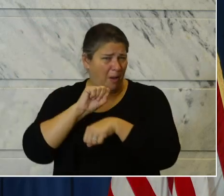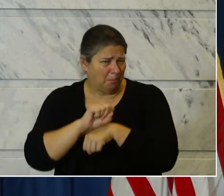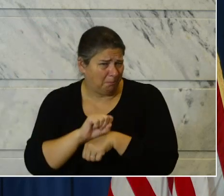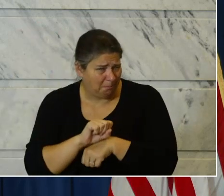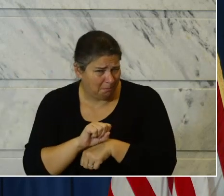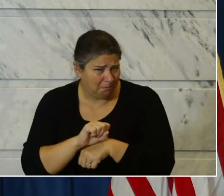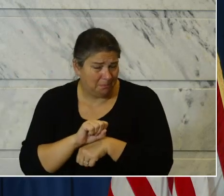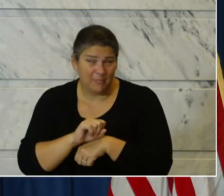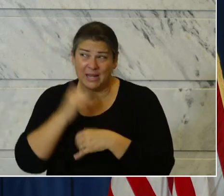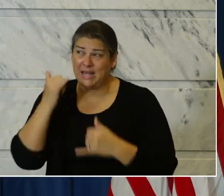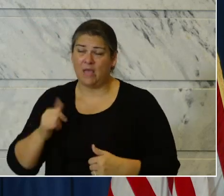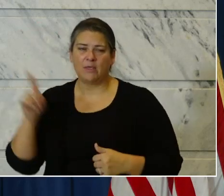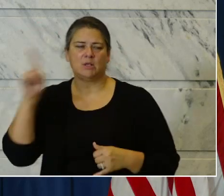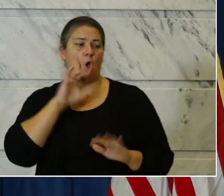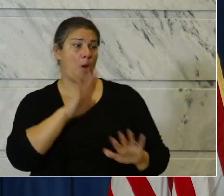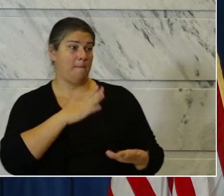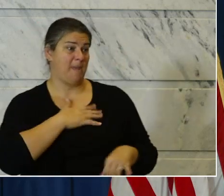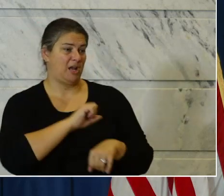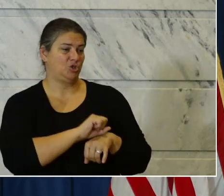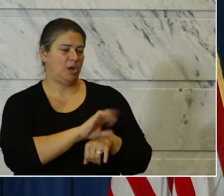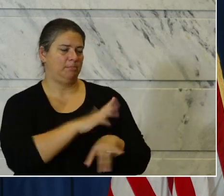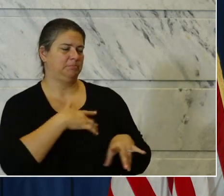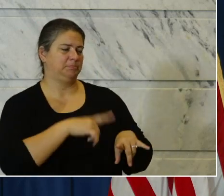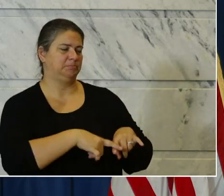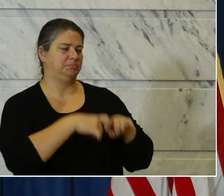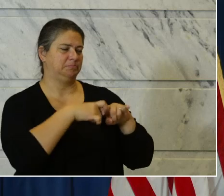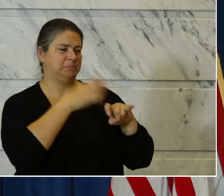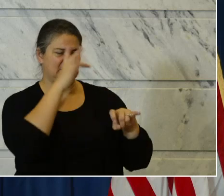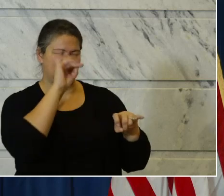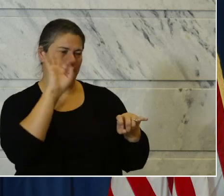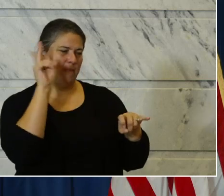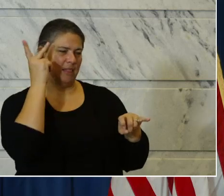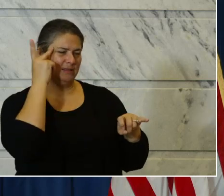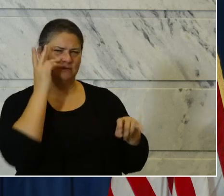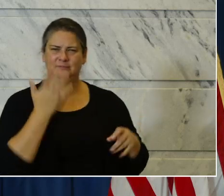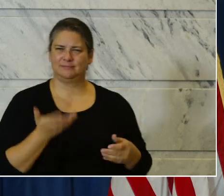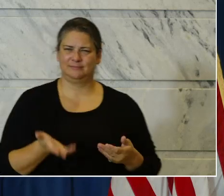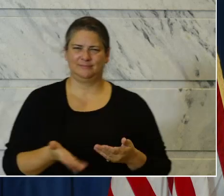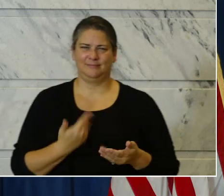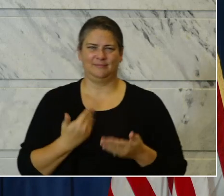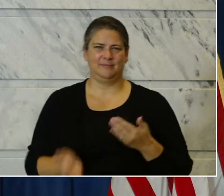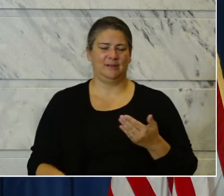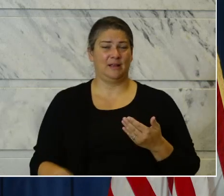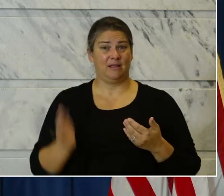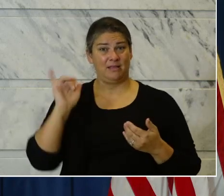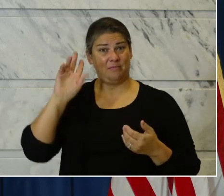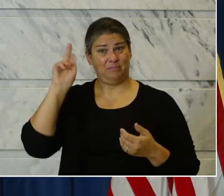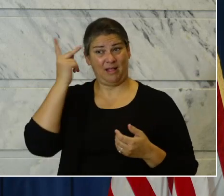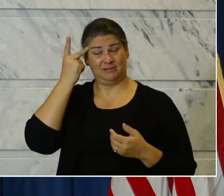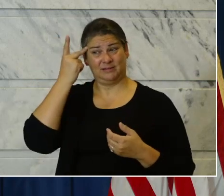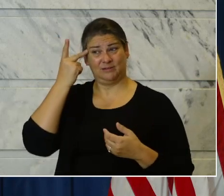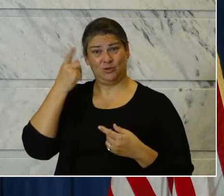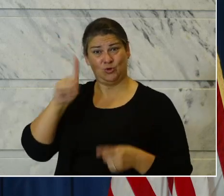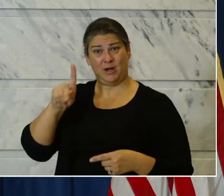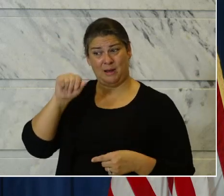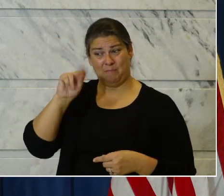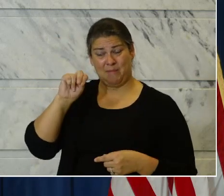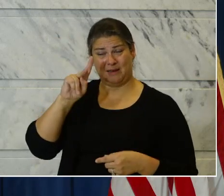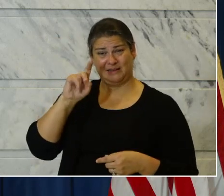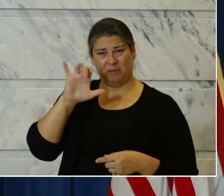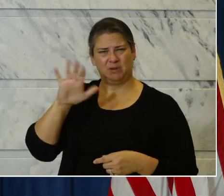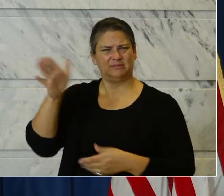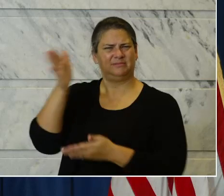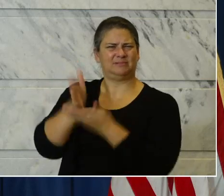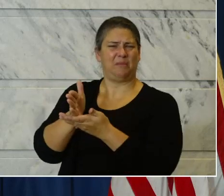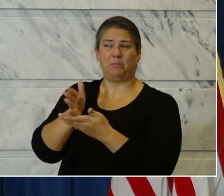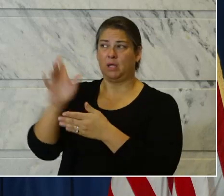of politics, because of an election coming up. It's your job in a pandemic to put aside the politics and to sit down and to stop being